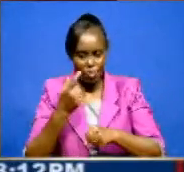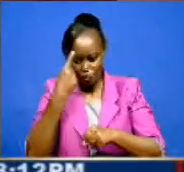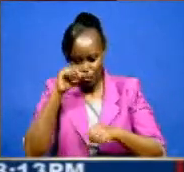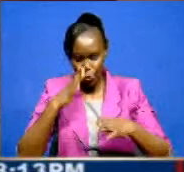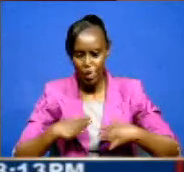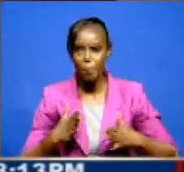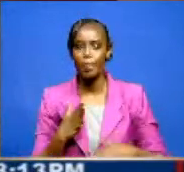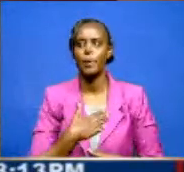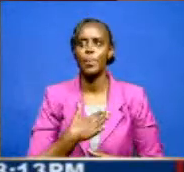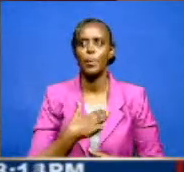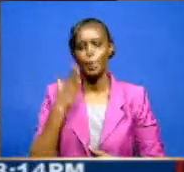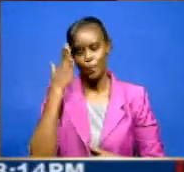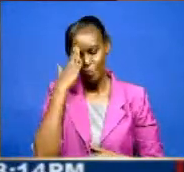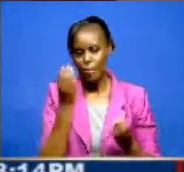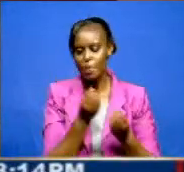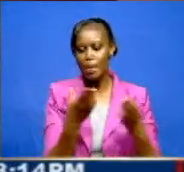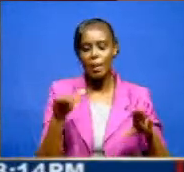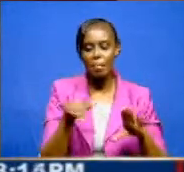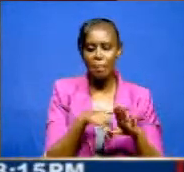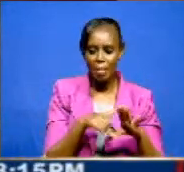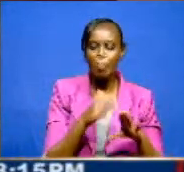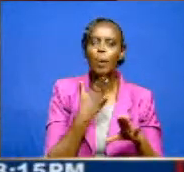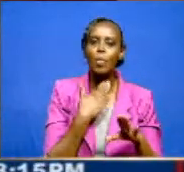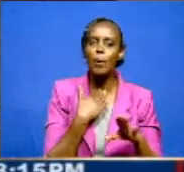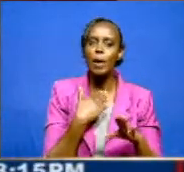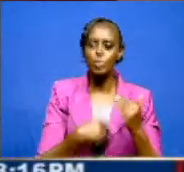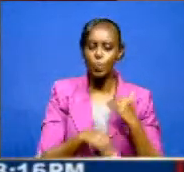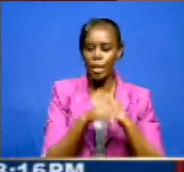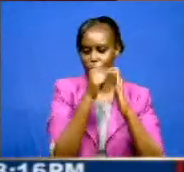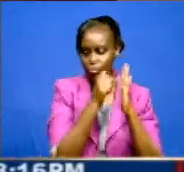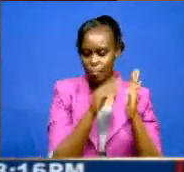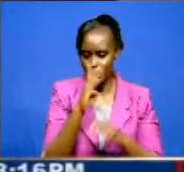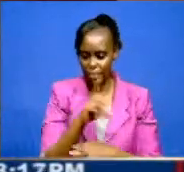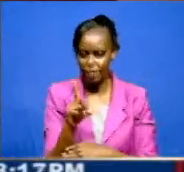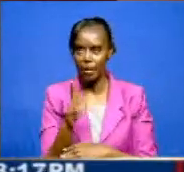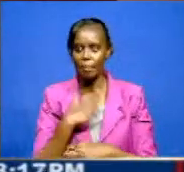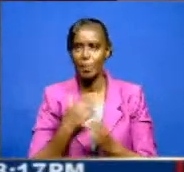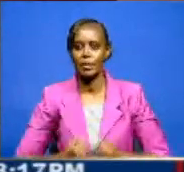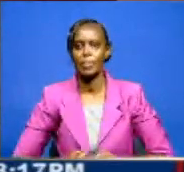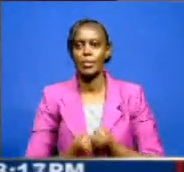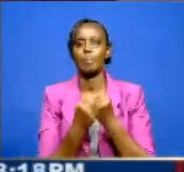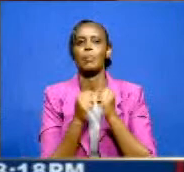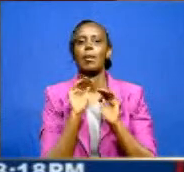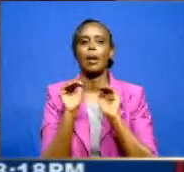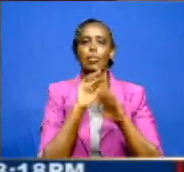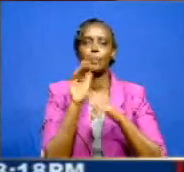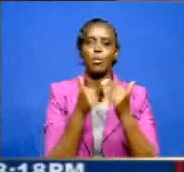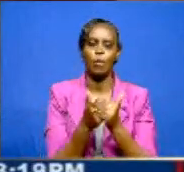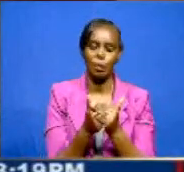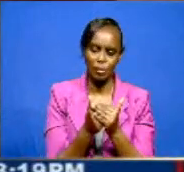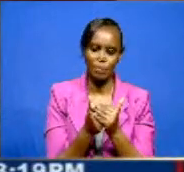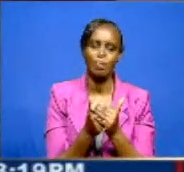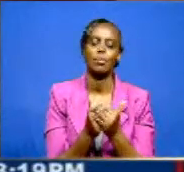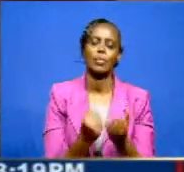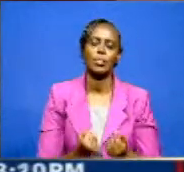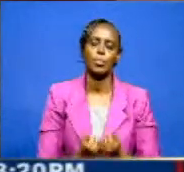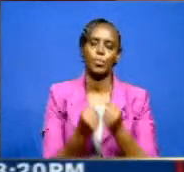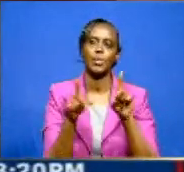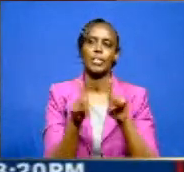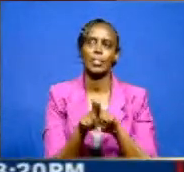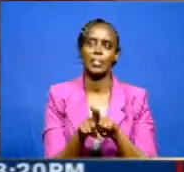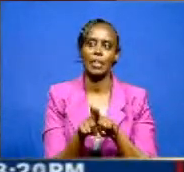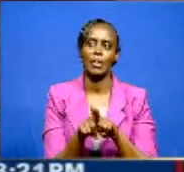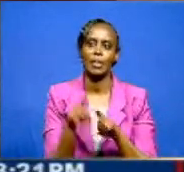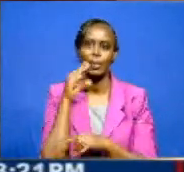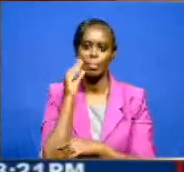Mr. Speaker, I know many of my colleagues would like to contribute to this bill. I support and I urge all of us to really support. And